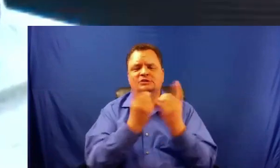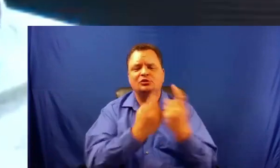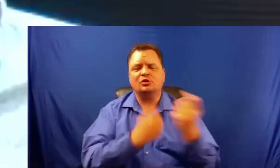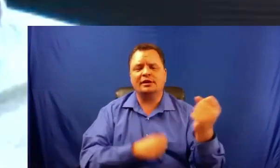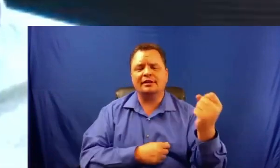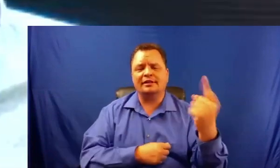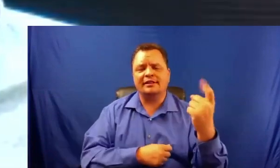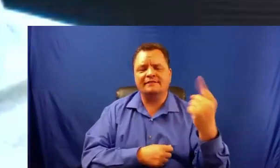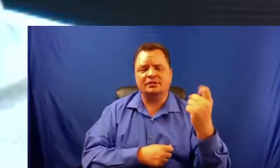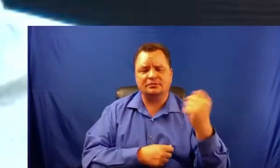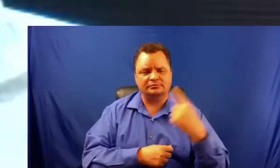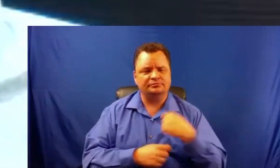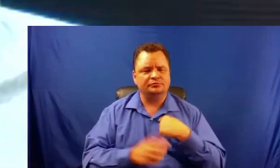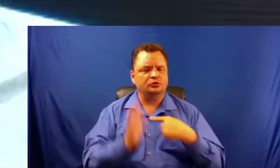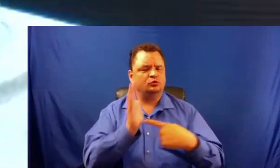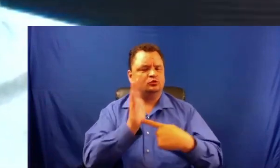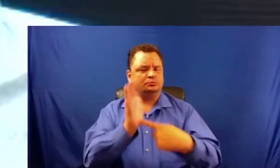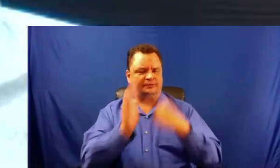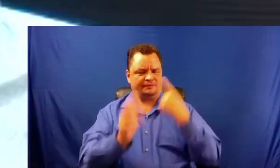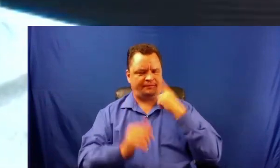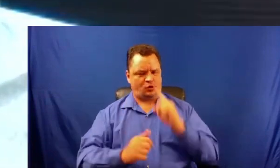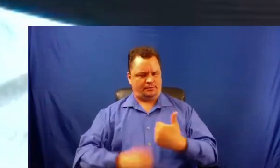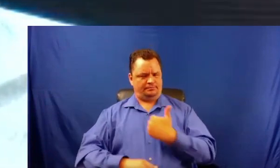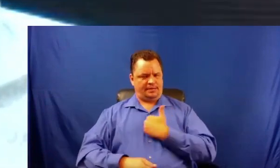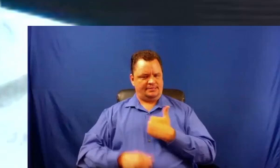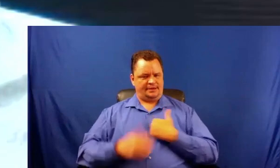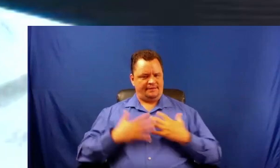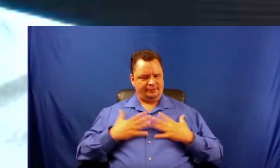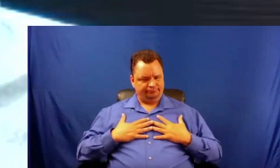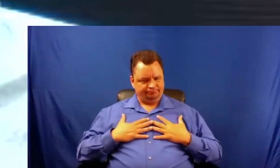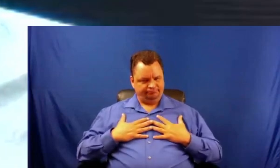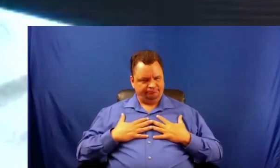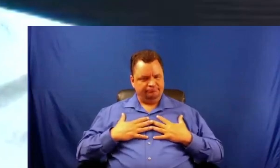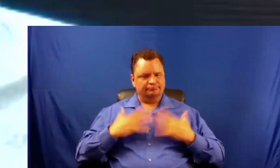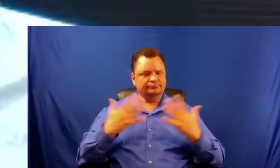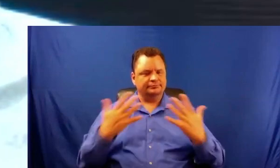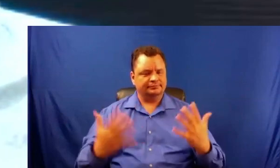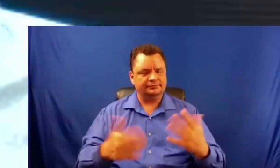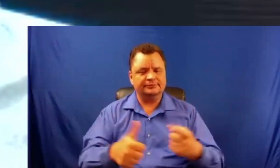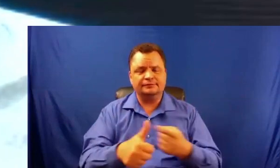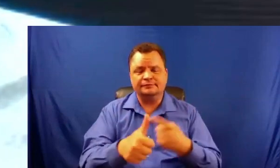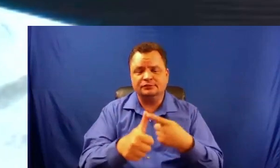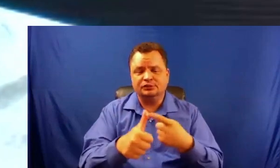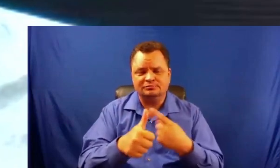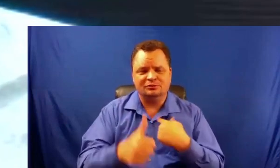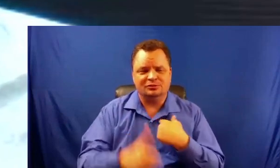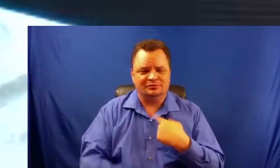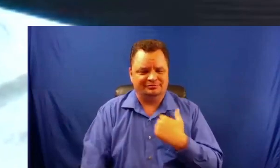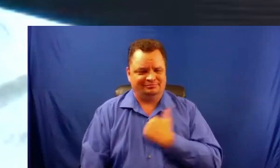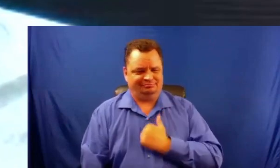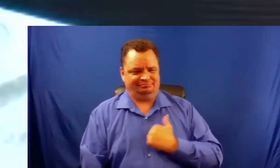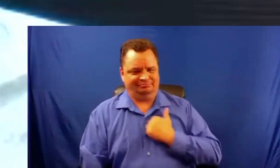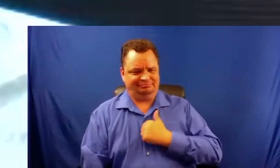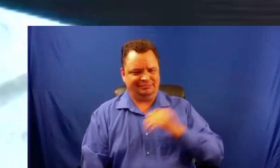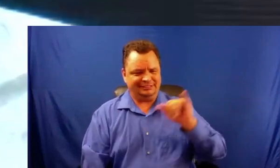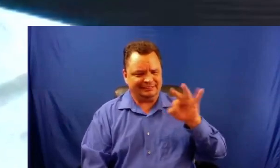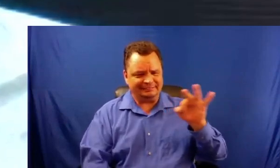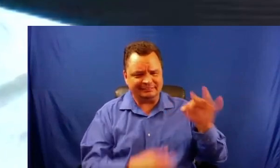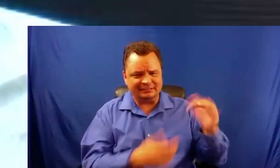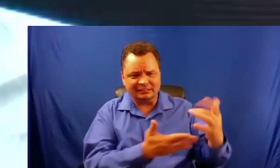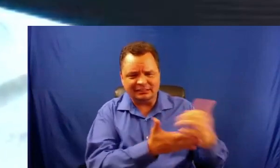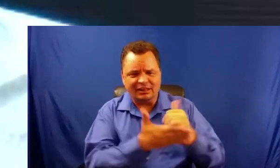of myself during this time. First off, I want to say sorry that you are receiving threats to you and your board.